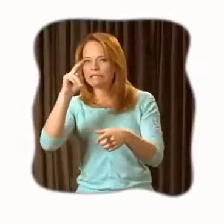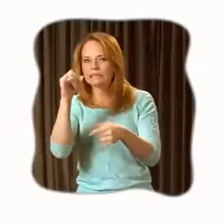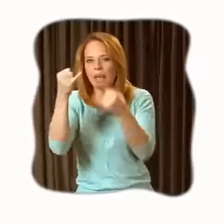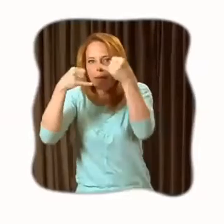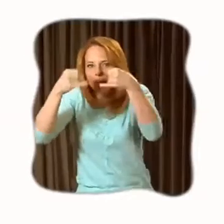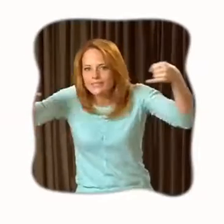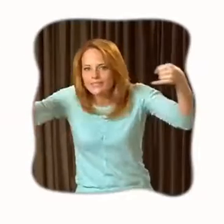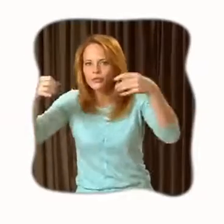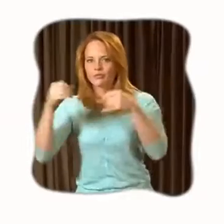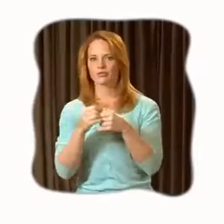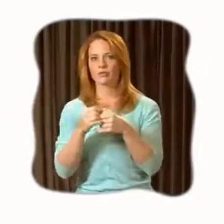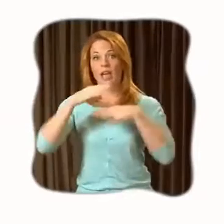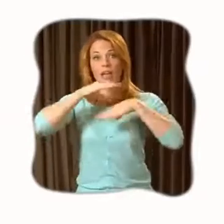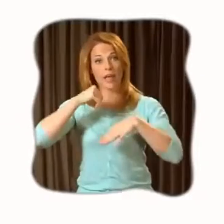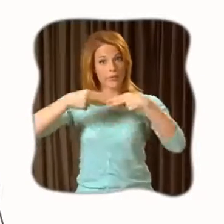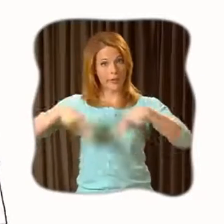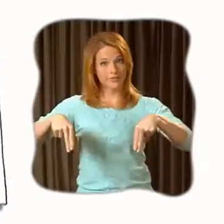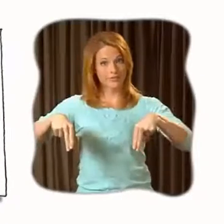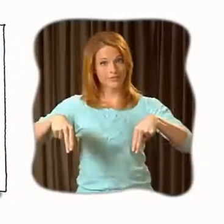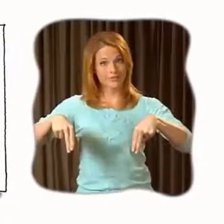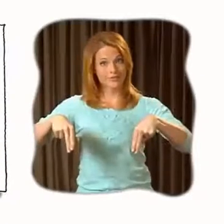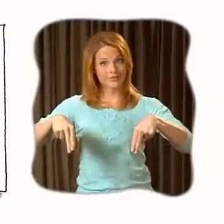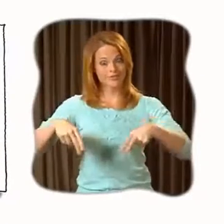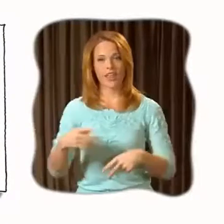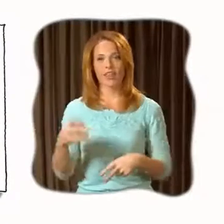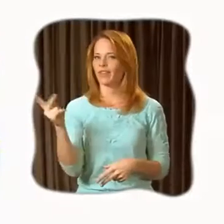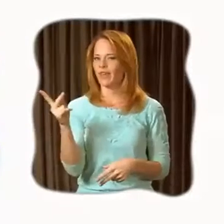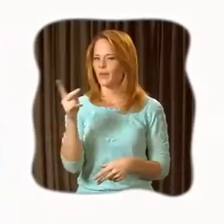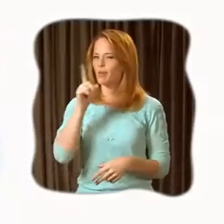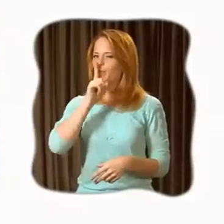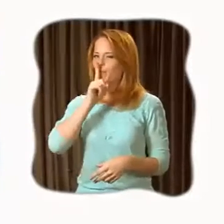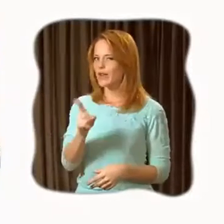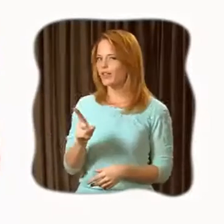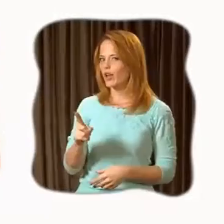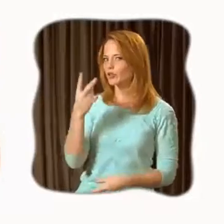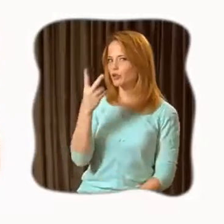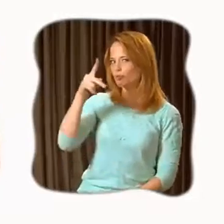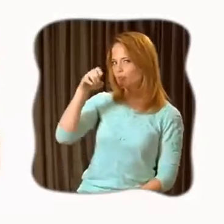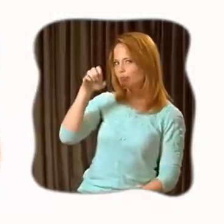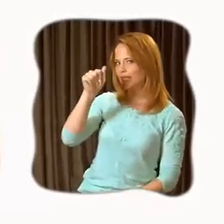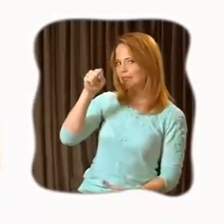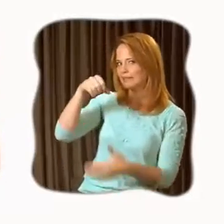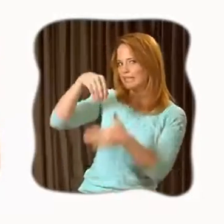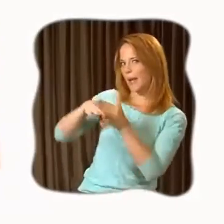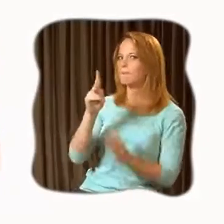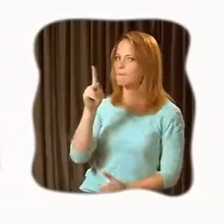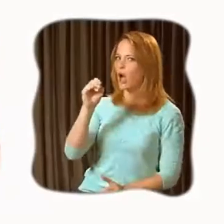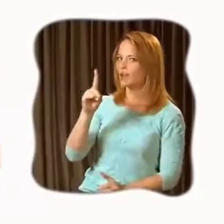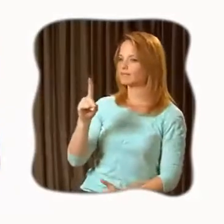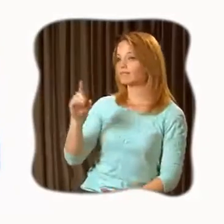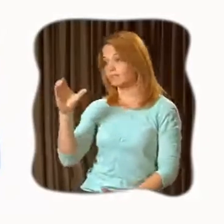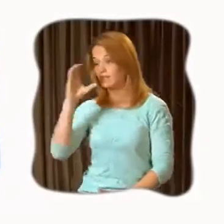string, ham and eggs. They really are 2 peas in a pod, said Chester's